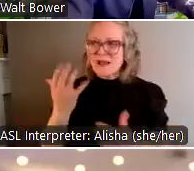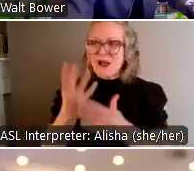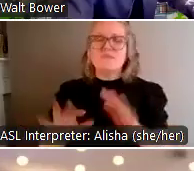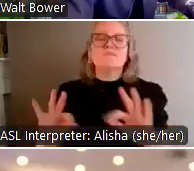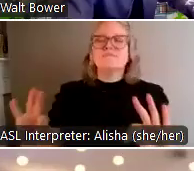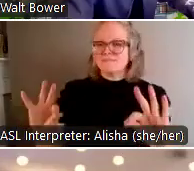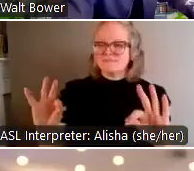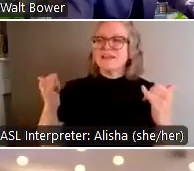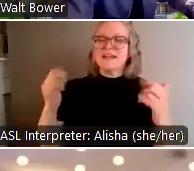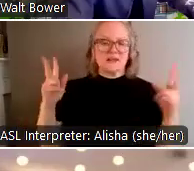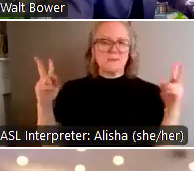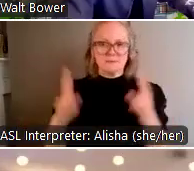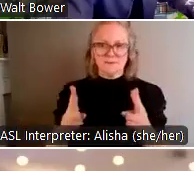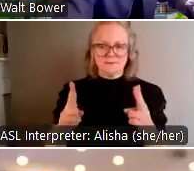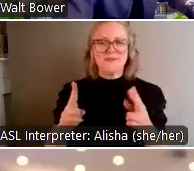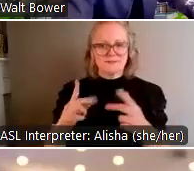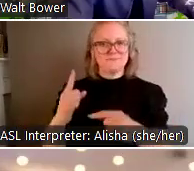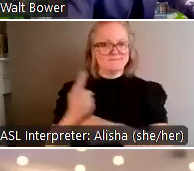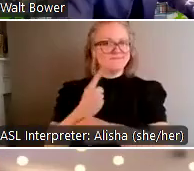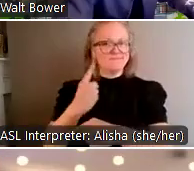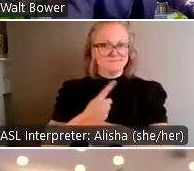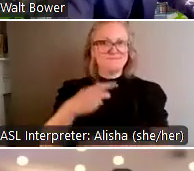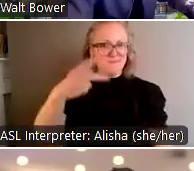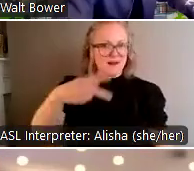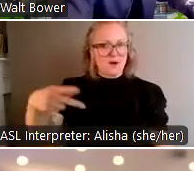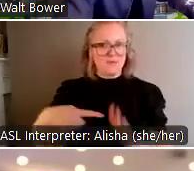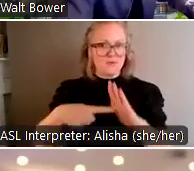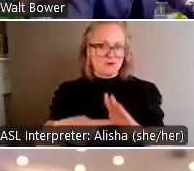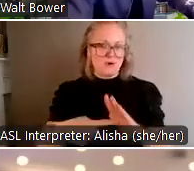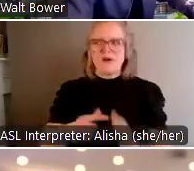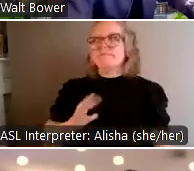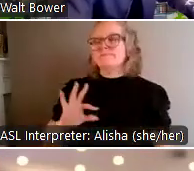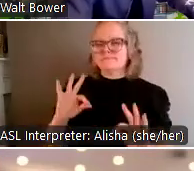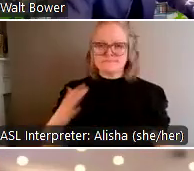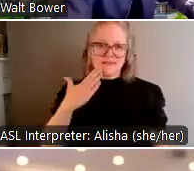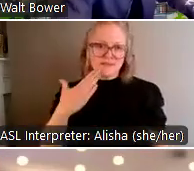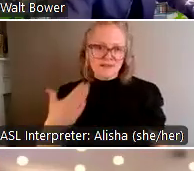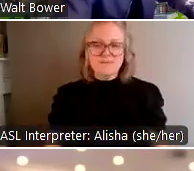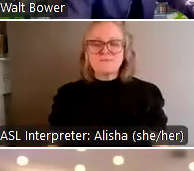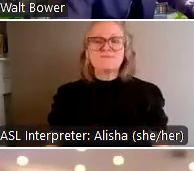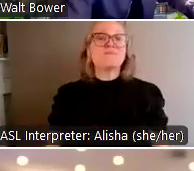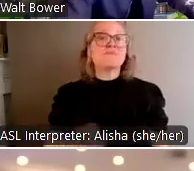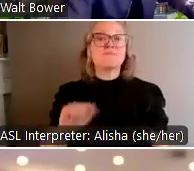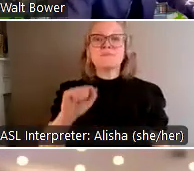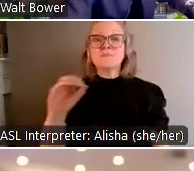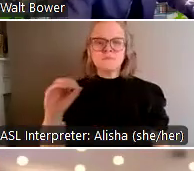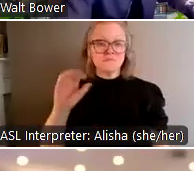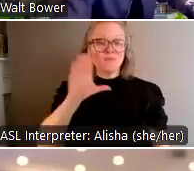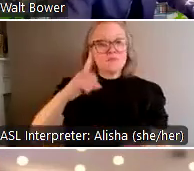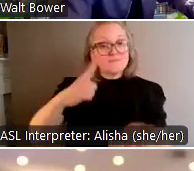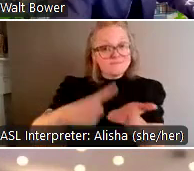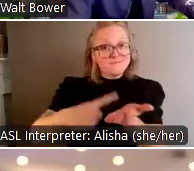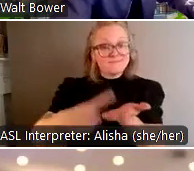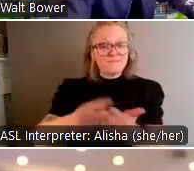just the first slide now. Just the first slide. Yes. Okay. Thank you so much. That said, we are going to go over our